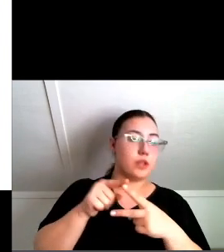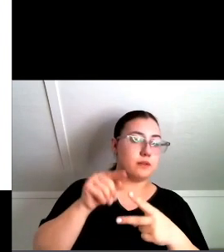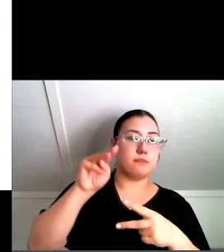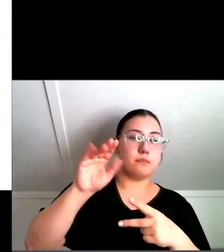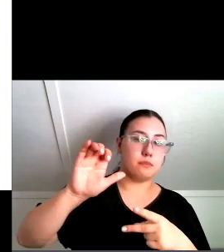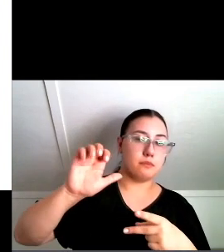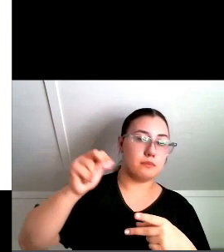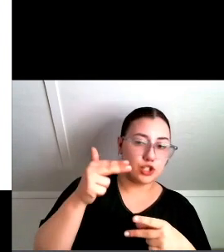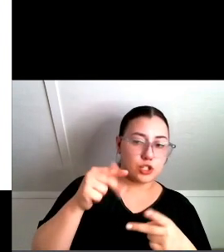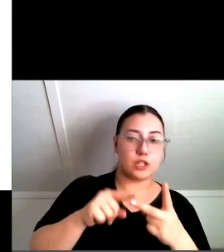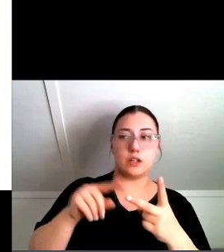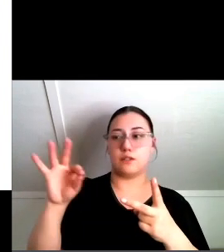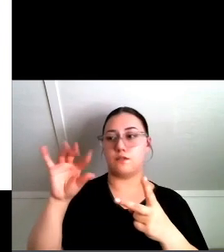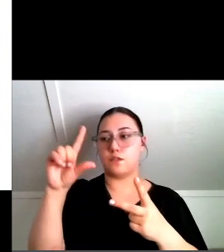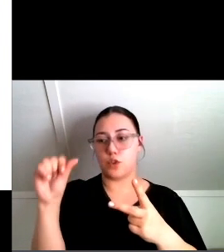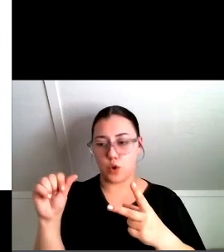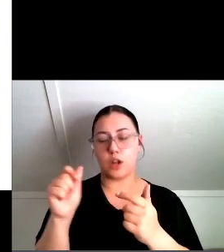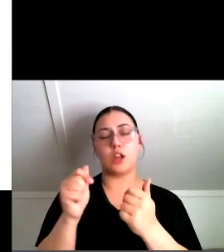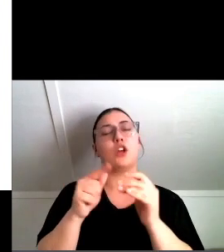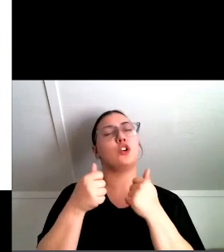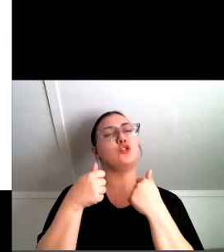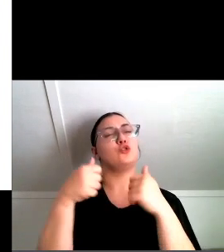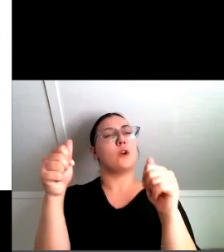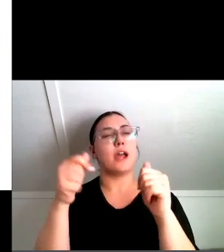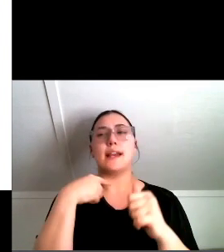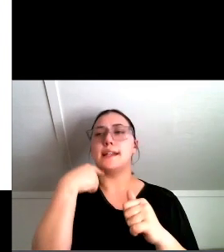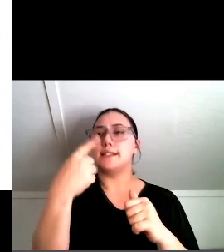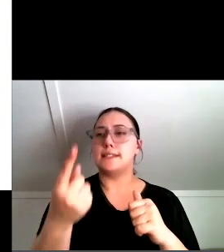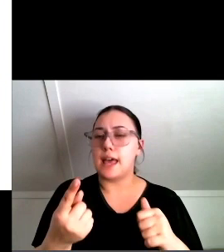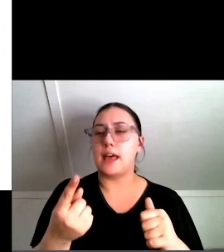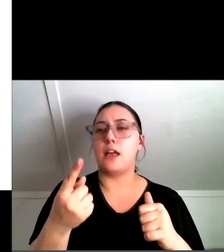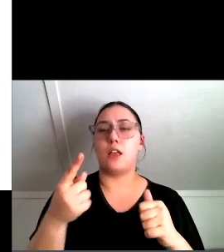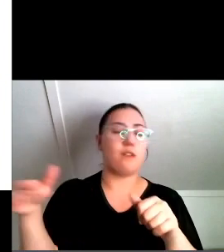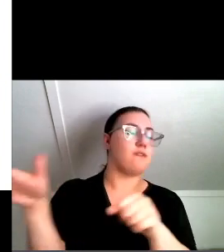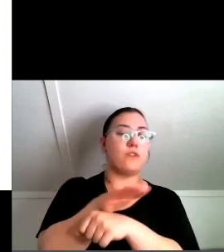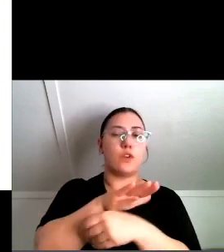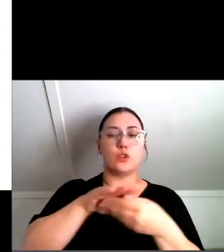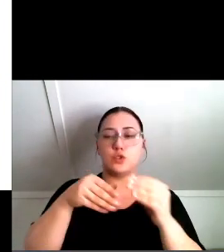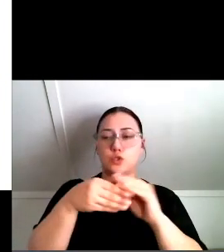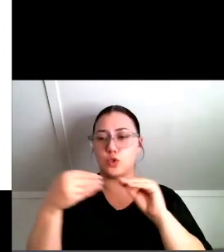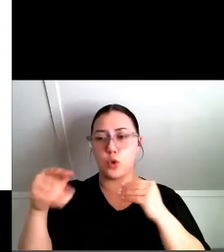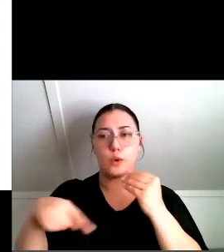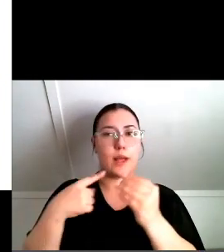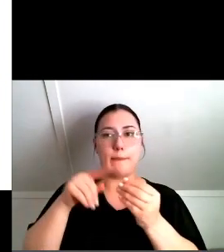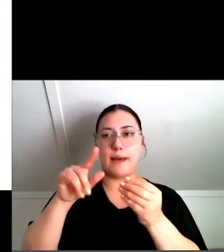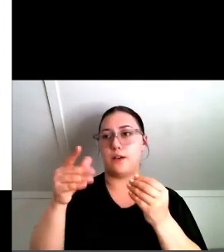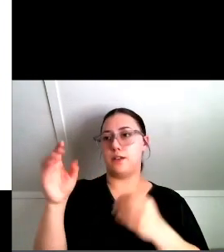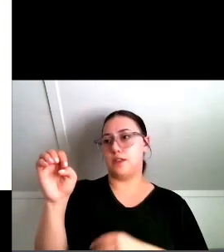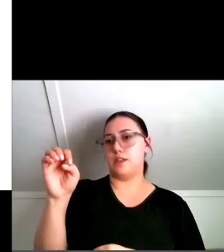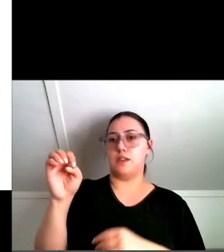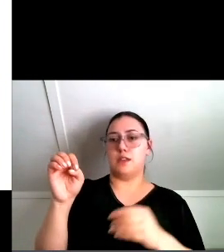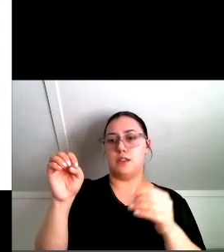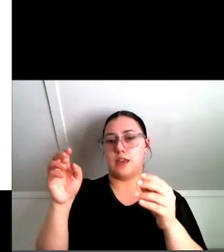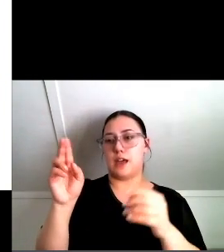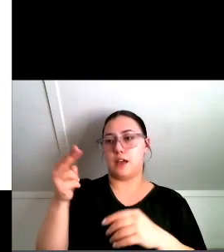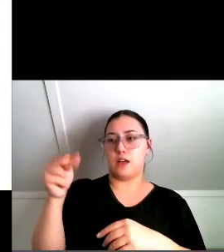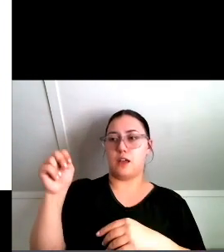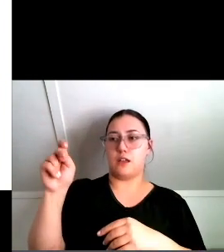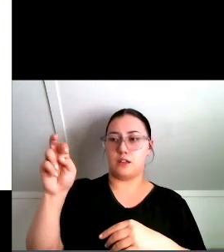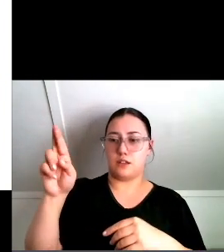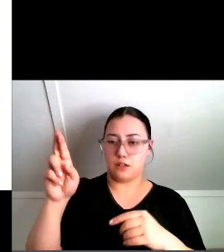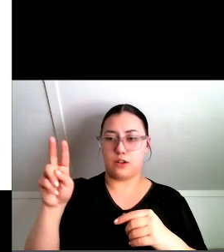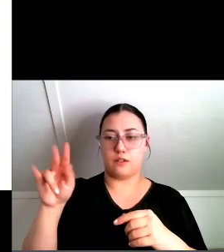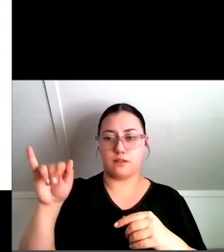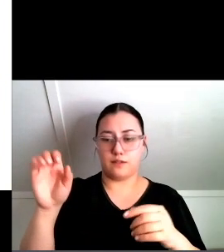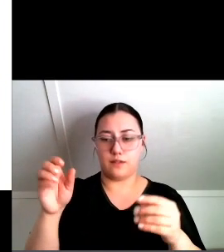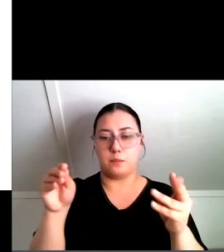tell this sort of like holistic story of the Hunger for Property. And because Scott's actually in Florida, he was able to go into like one of the local archives and